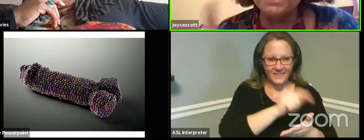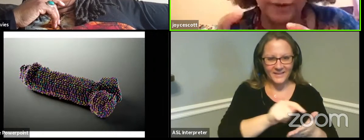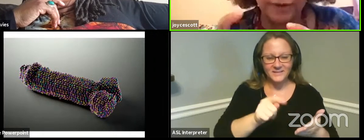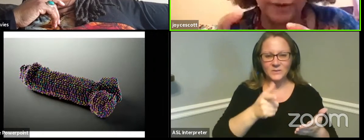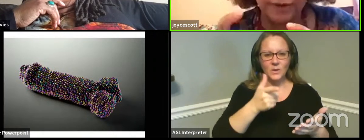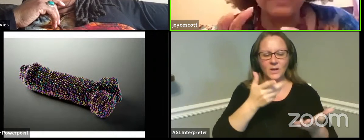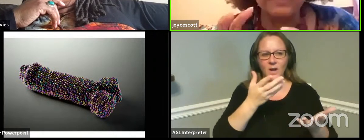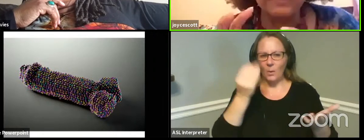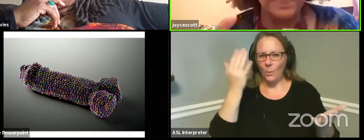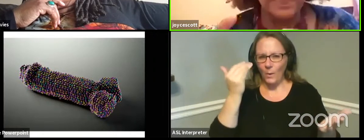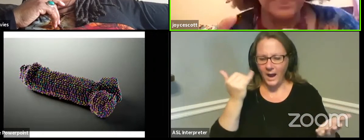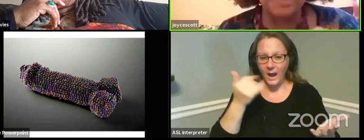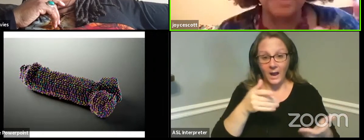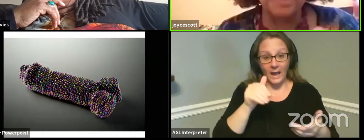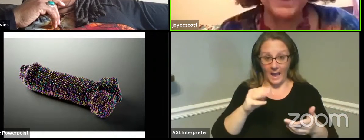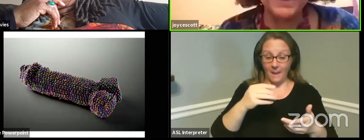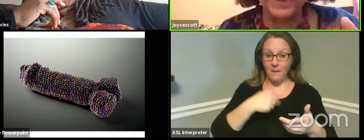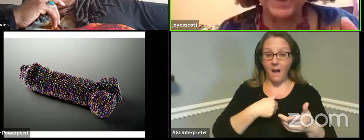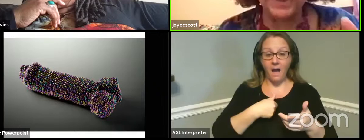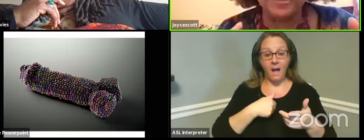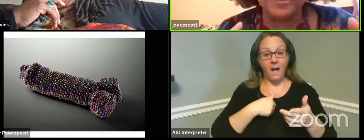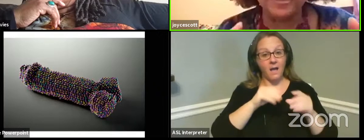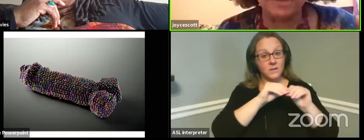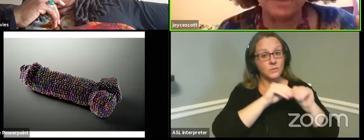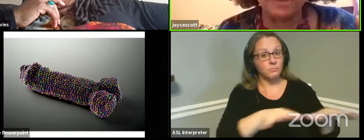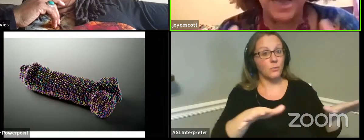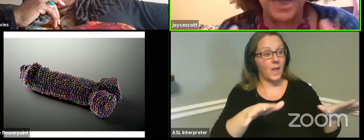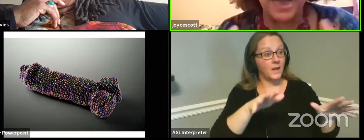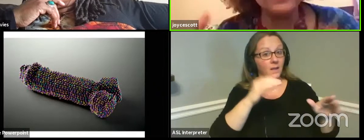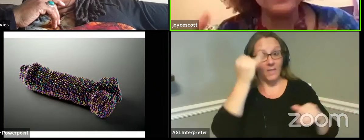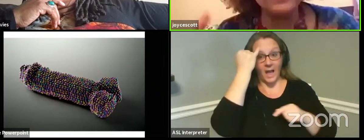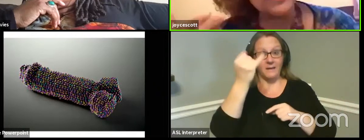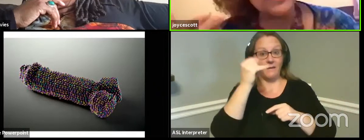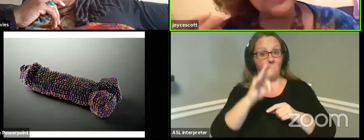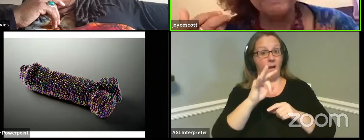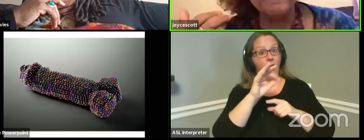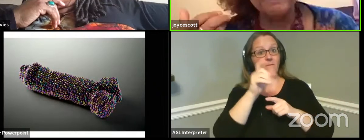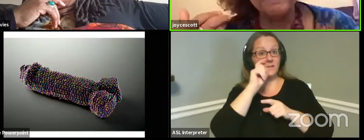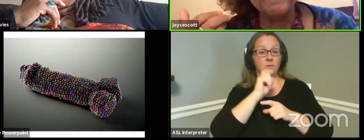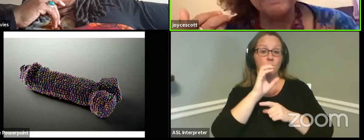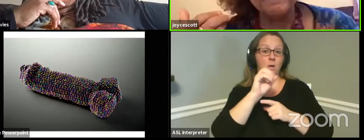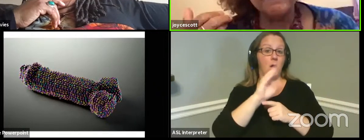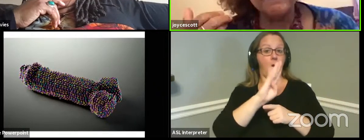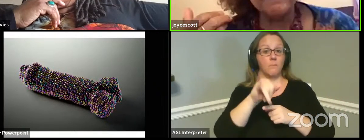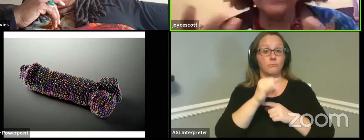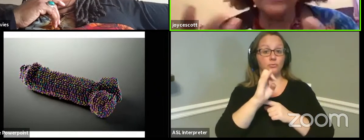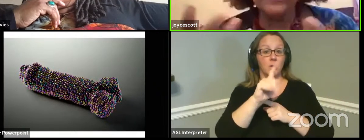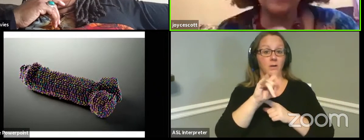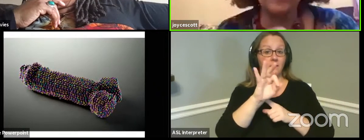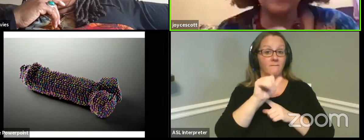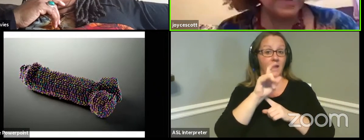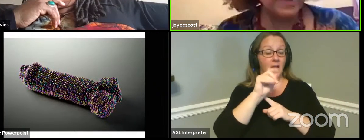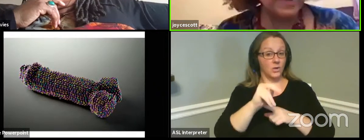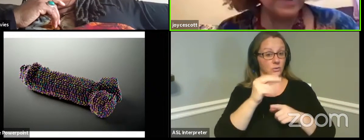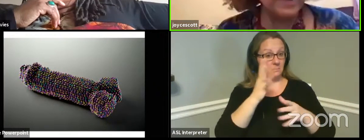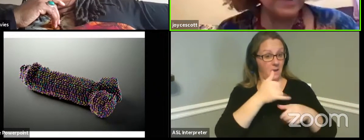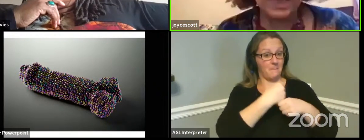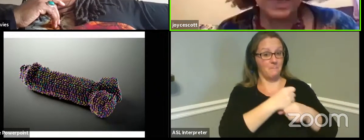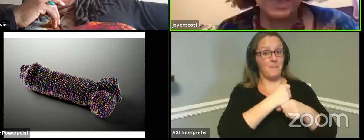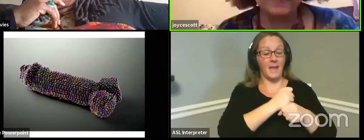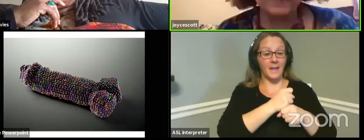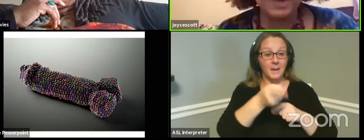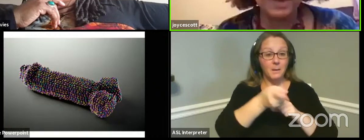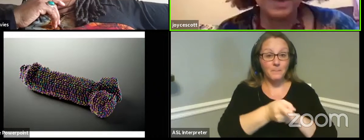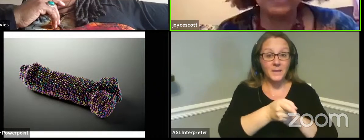of sexual objectification by making penises that are a sexual object for somebody? Because the majority of people are